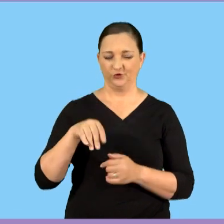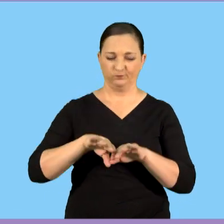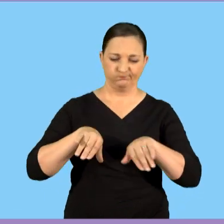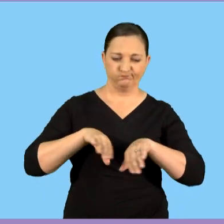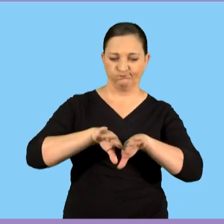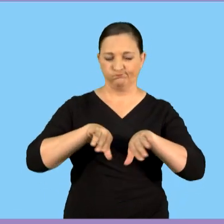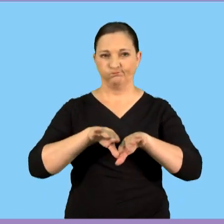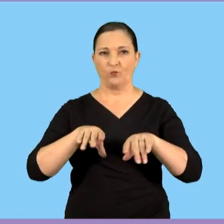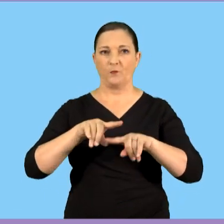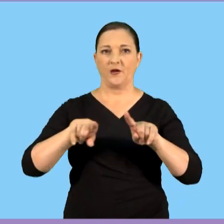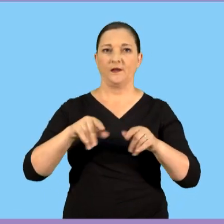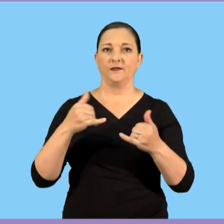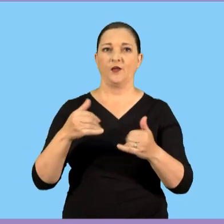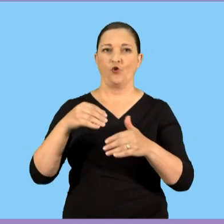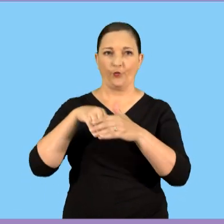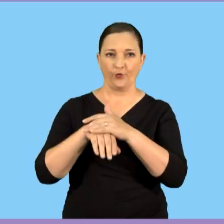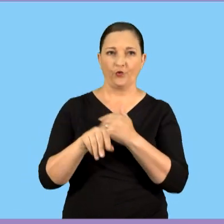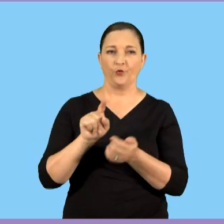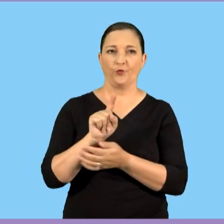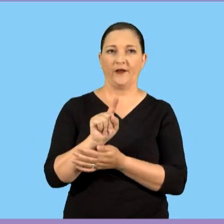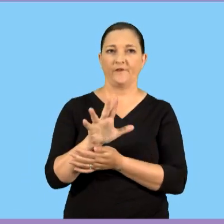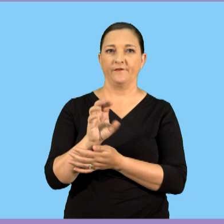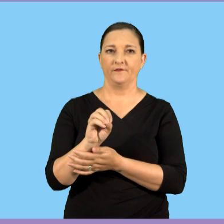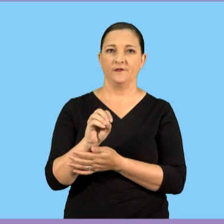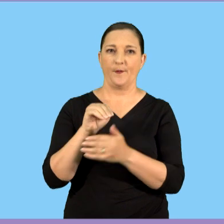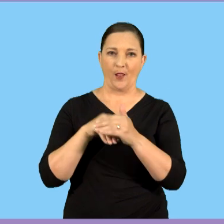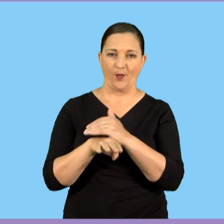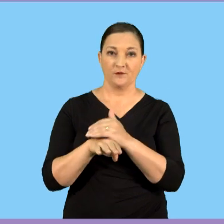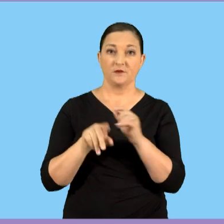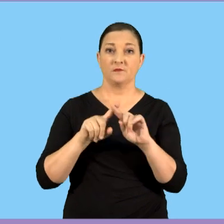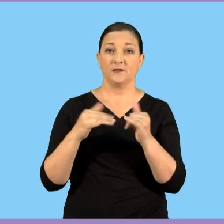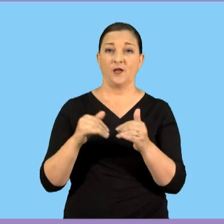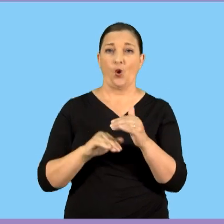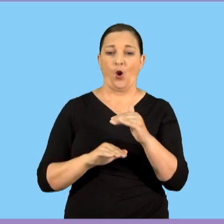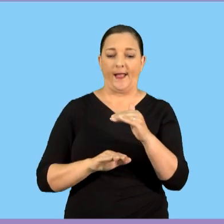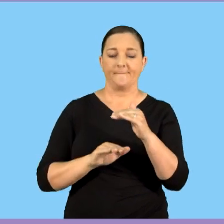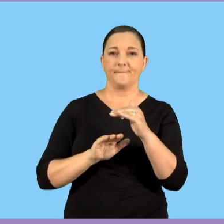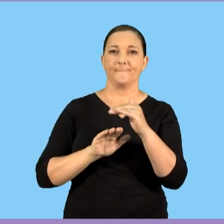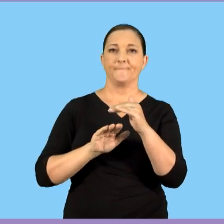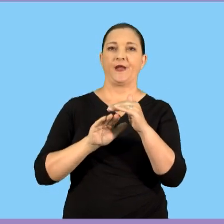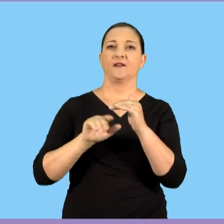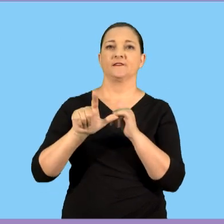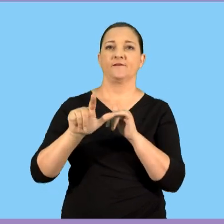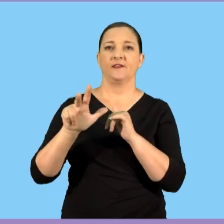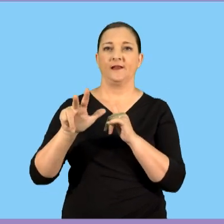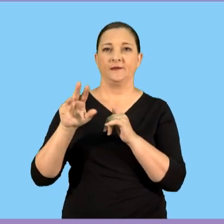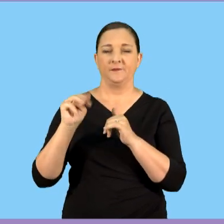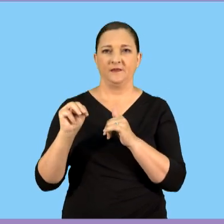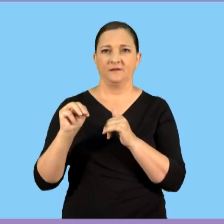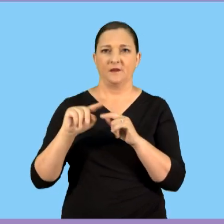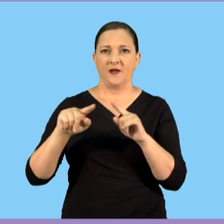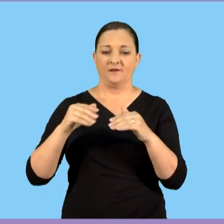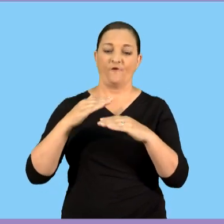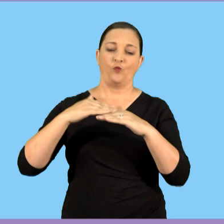meters below the surface of the sea. She moves 78 meters towards the surface.